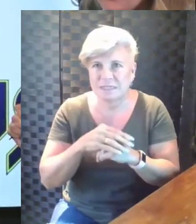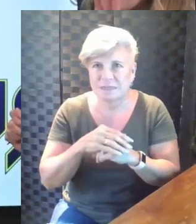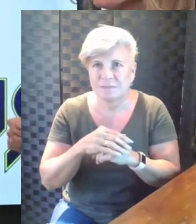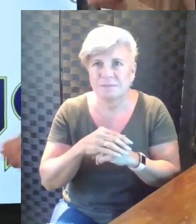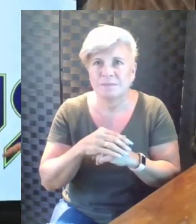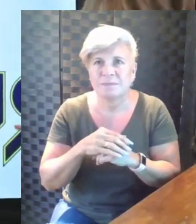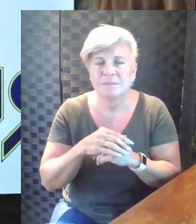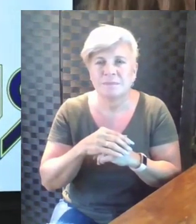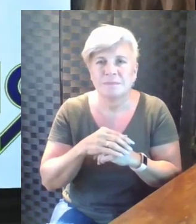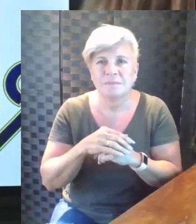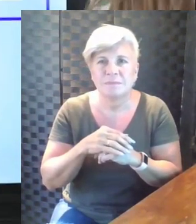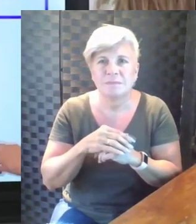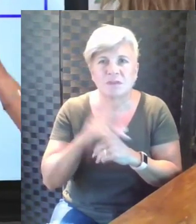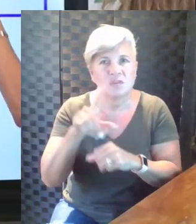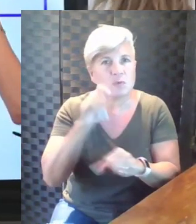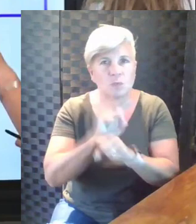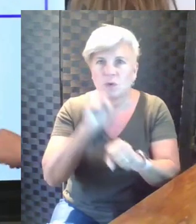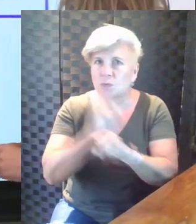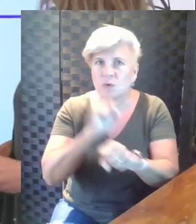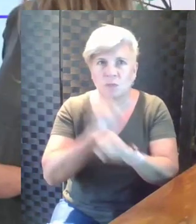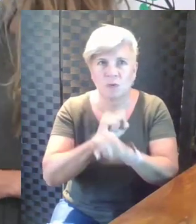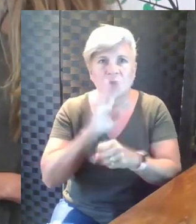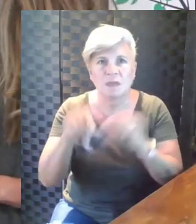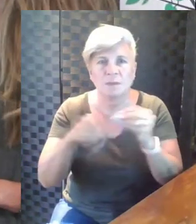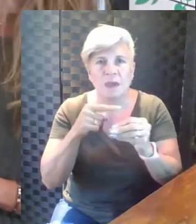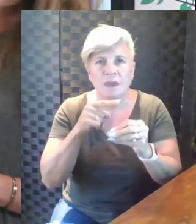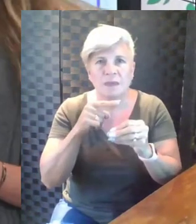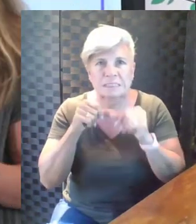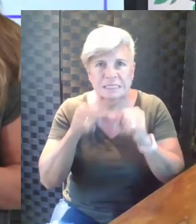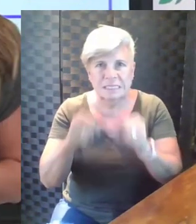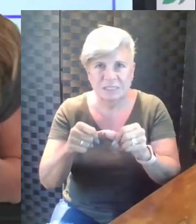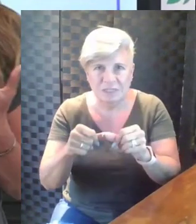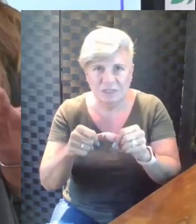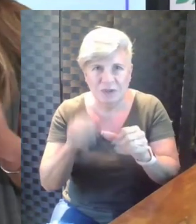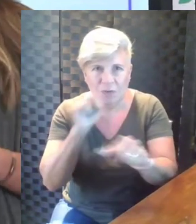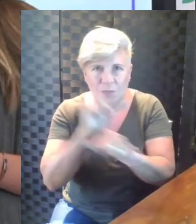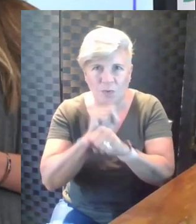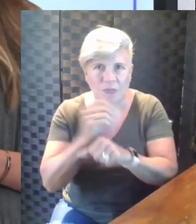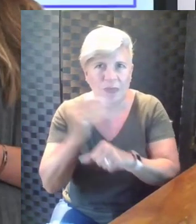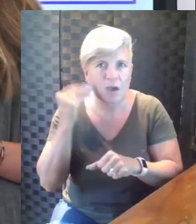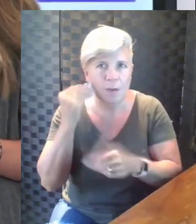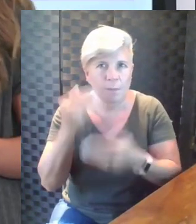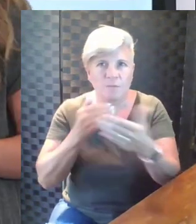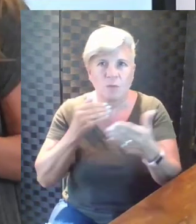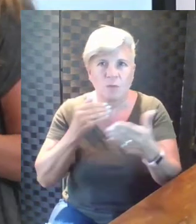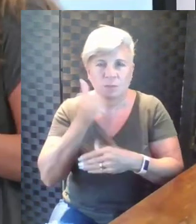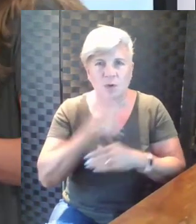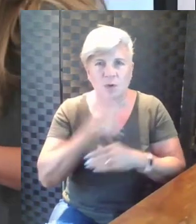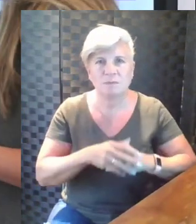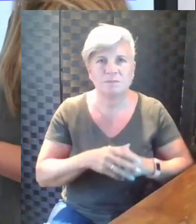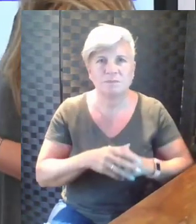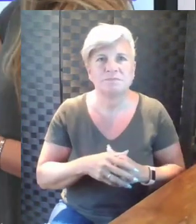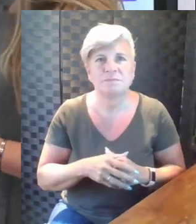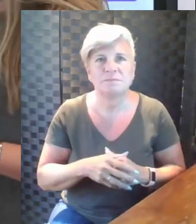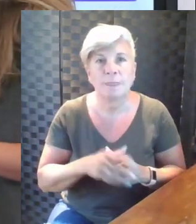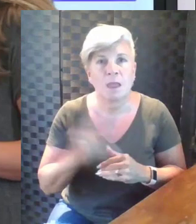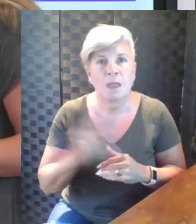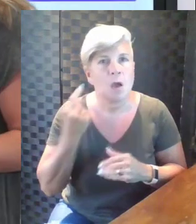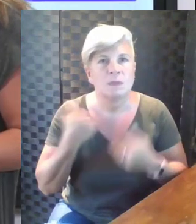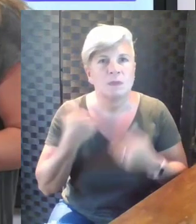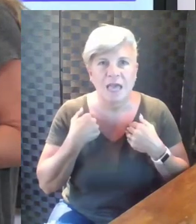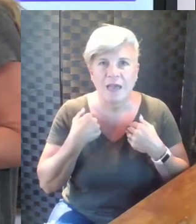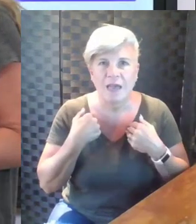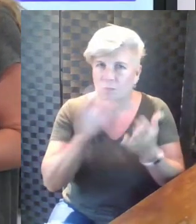All right? So you've worked very hard, and let's talk about how you can keep exploring at home before we hit tomorrow's lesson. Now, you always